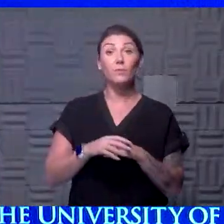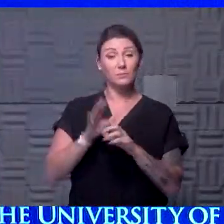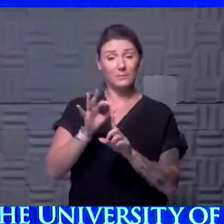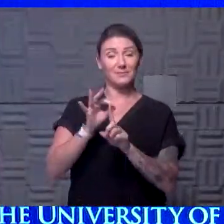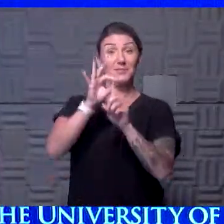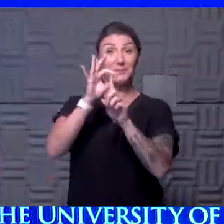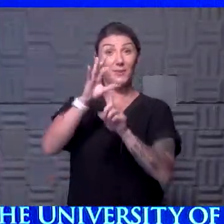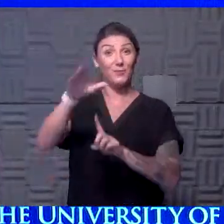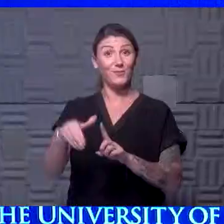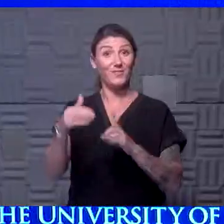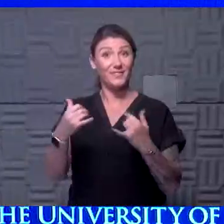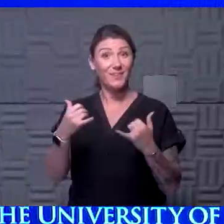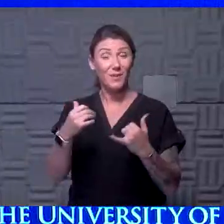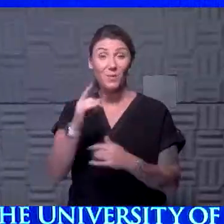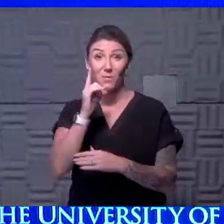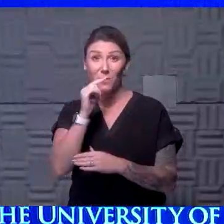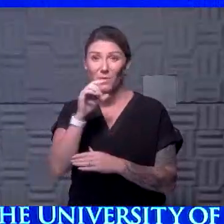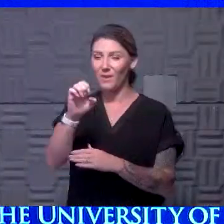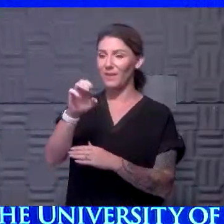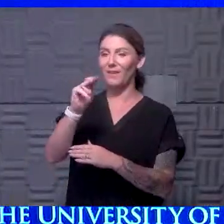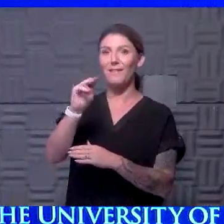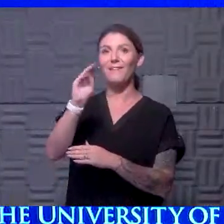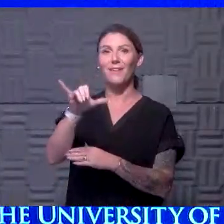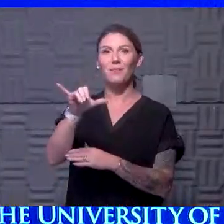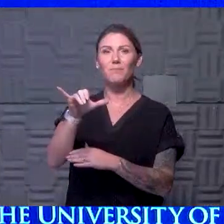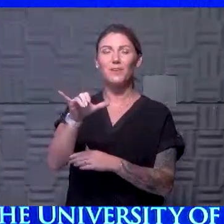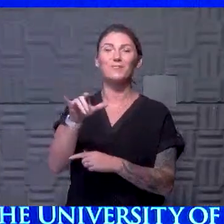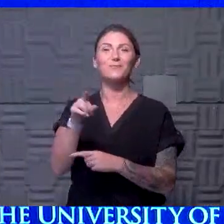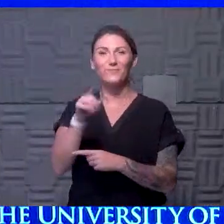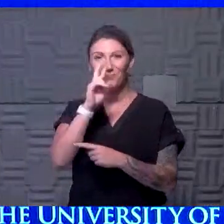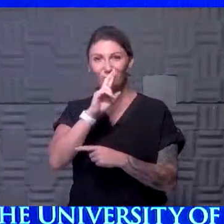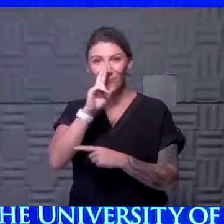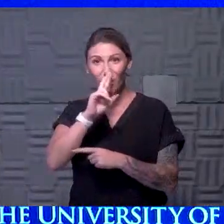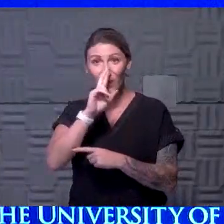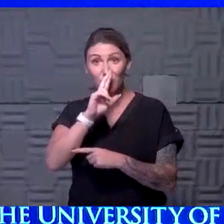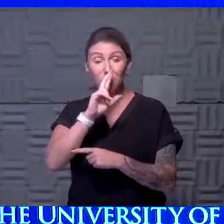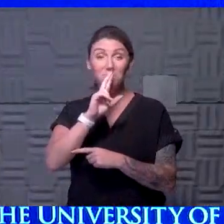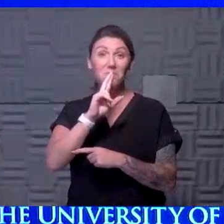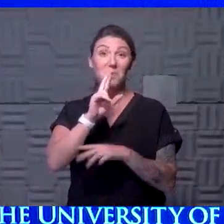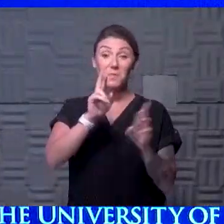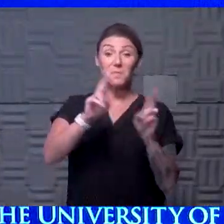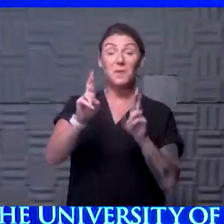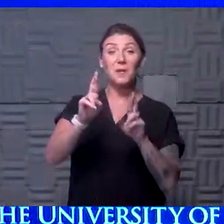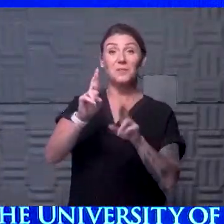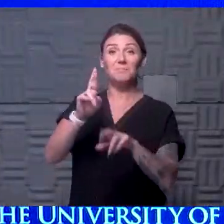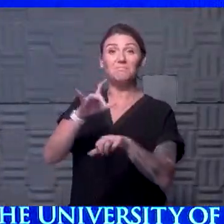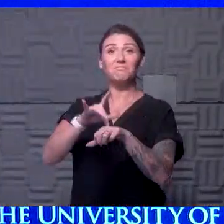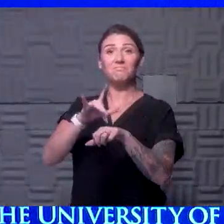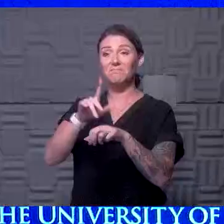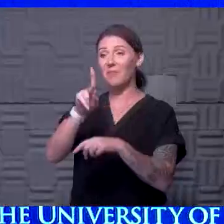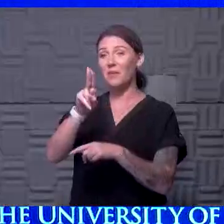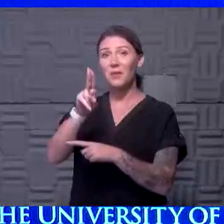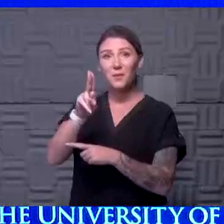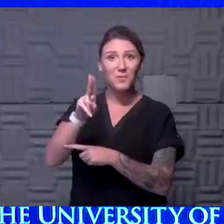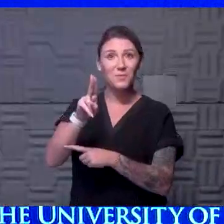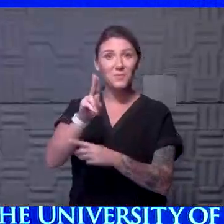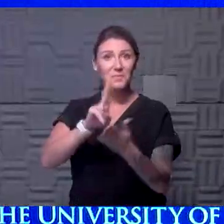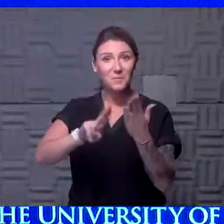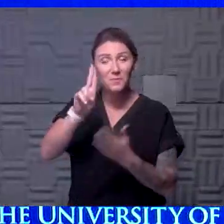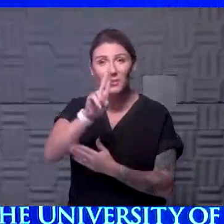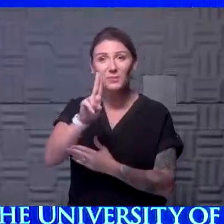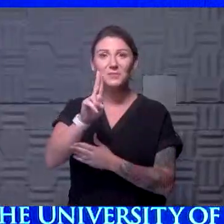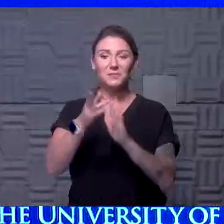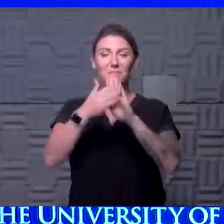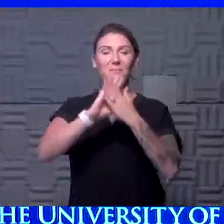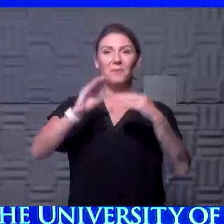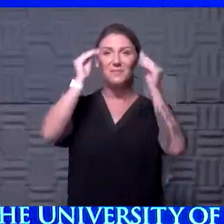guest today, and that person is Emmy. Emmy is a freshman headed to KU to become a school teacher. And we're going to turn to Emmy in